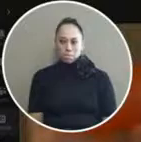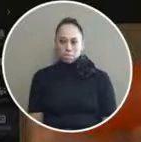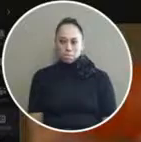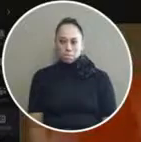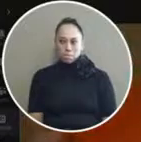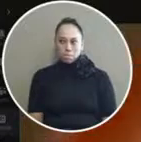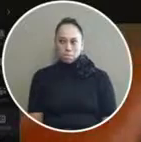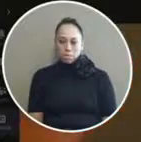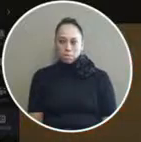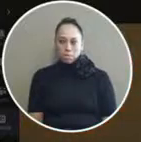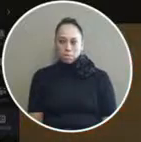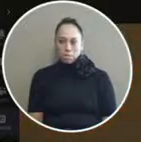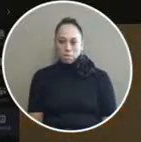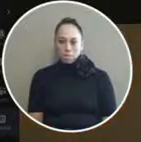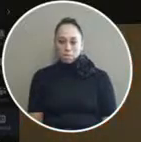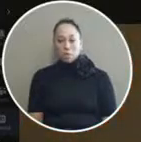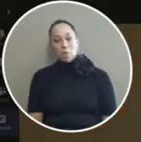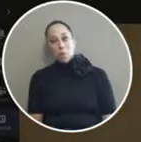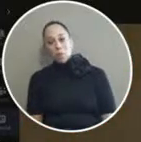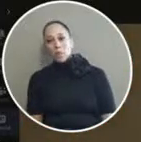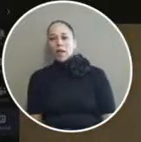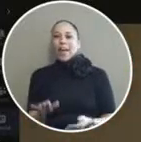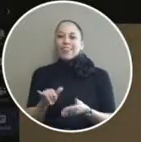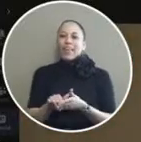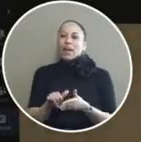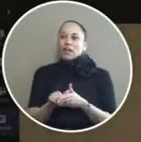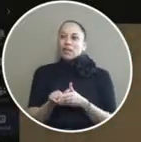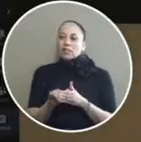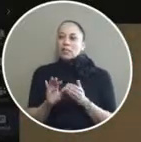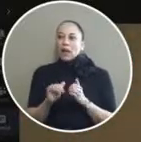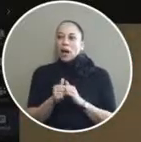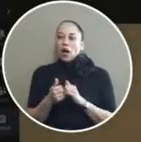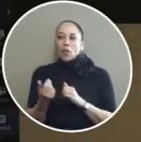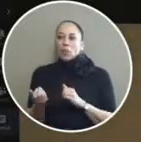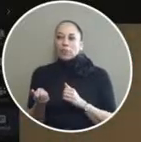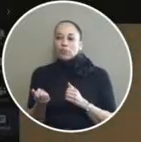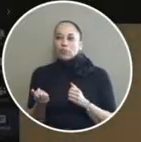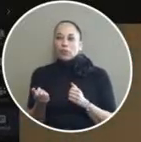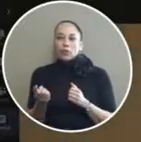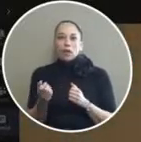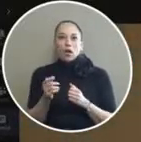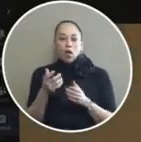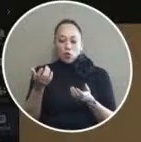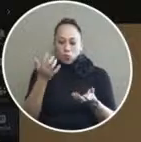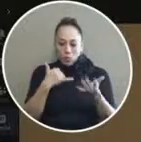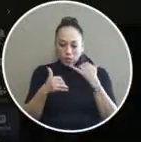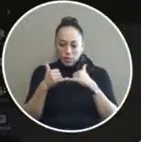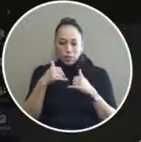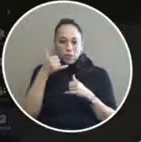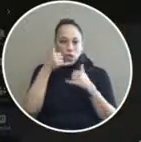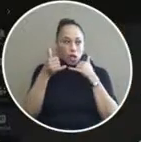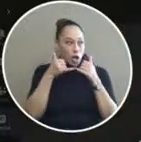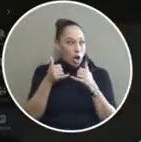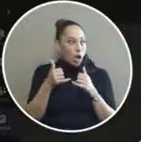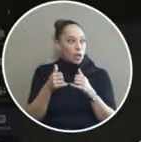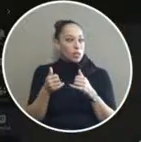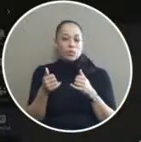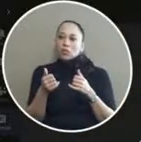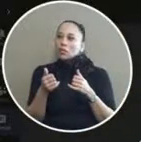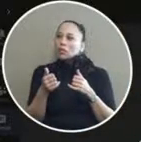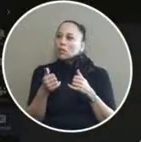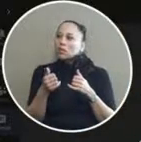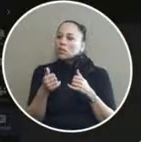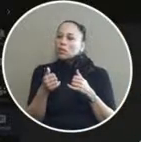It's going to go back to the way we've handled everything since the onset of the COVID. How we receive calls, we receive emails. Yes, sir.